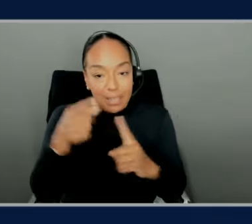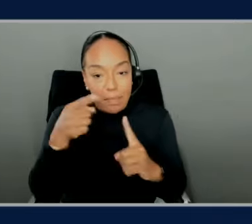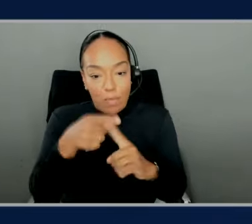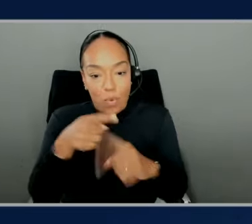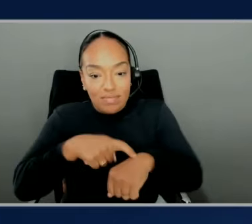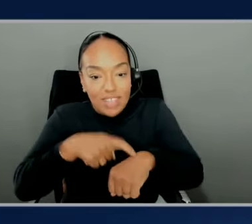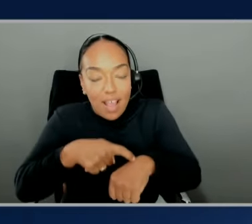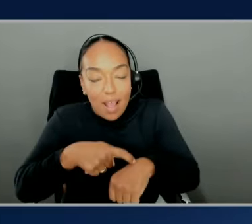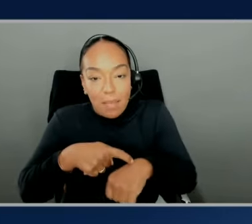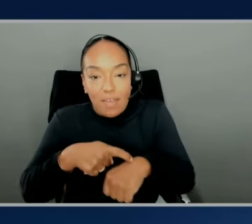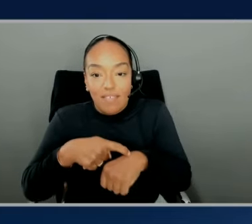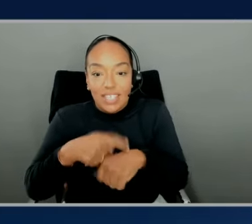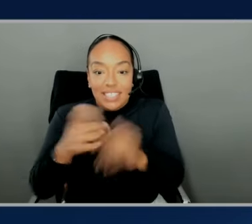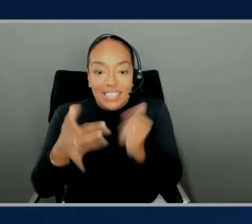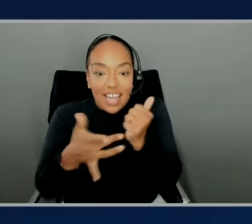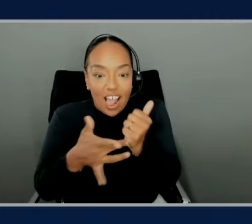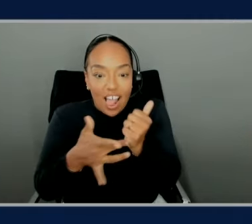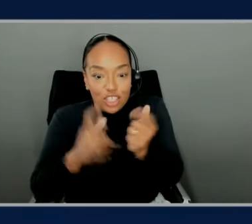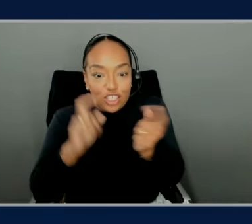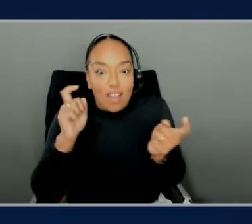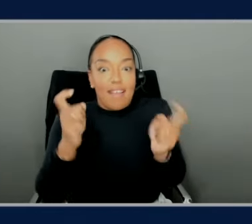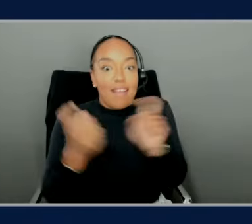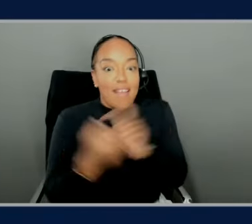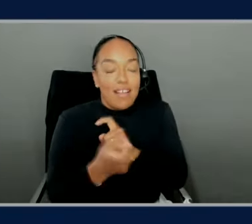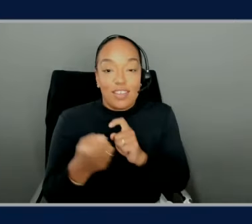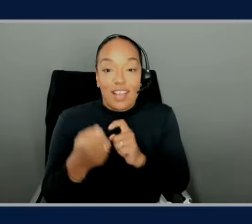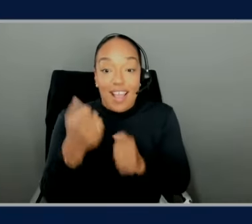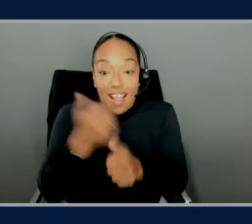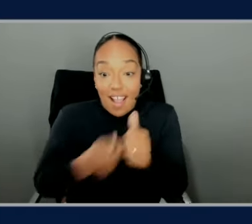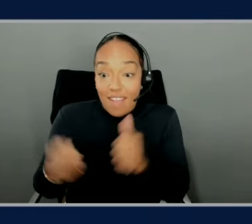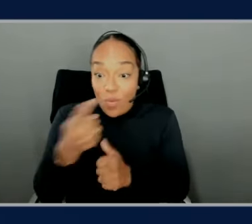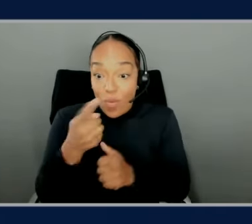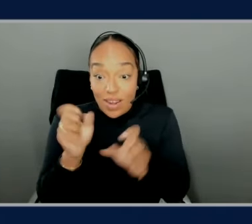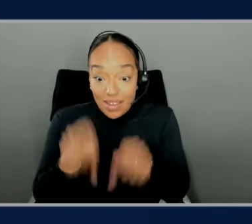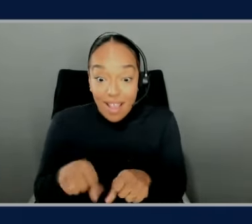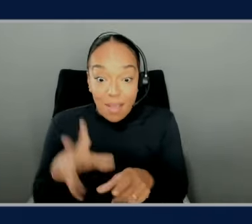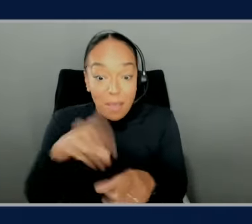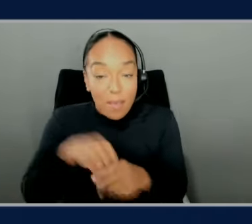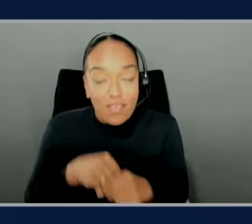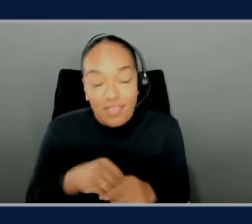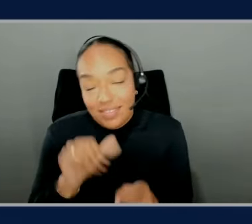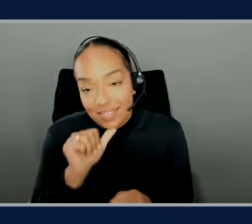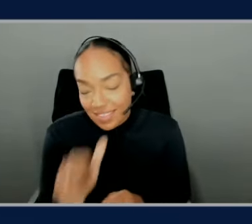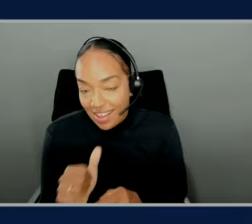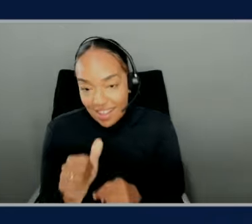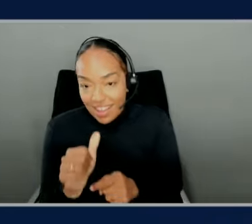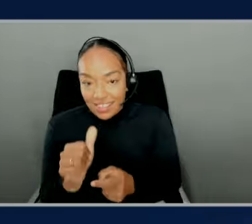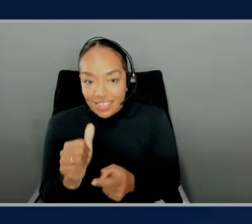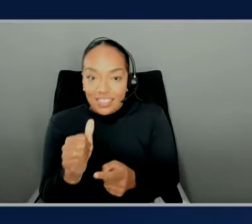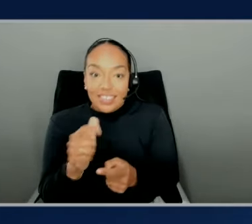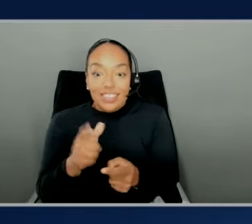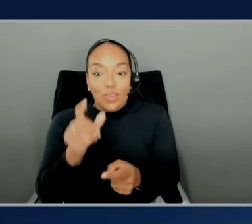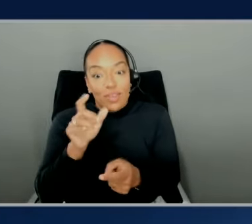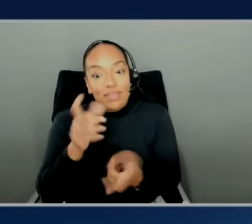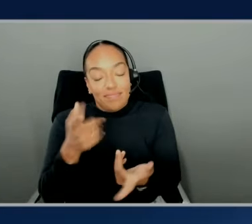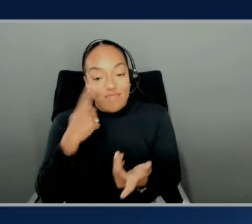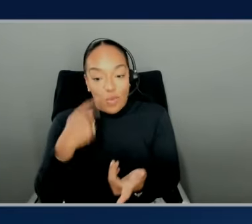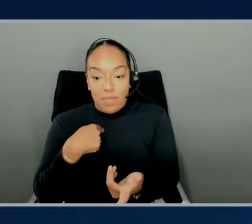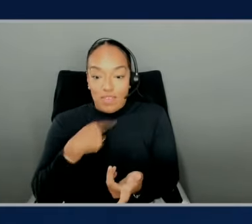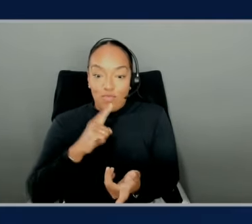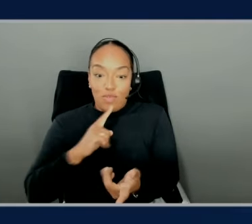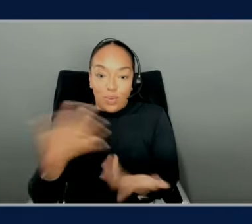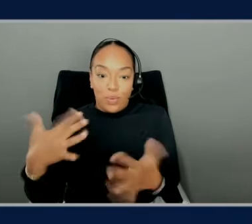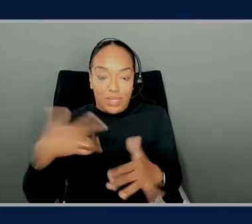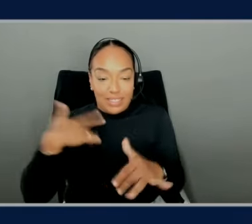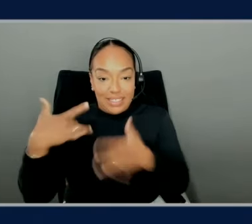And not everyone gets to, you know, be part of that and be in the middle of it. And I think that's super exciting that, hey, it might be another,